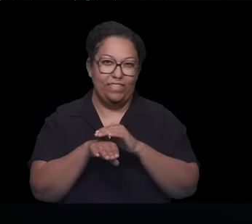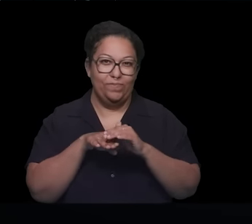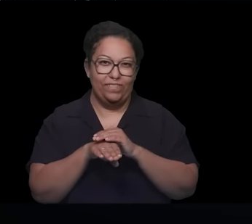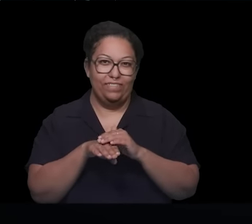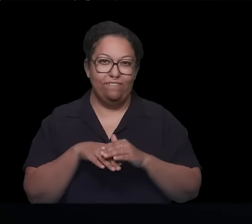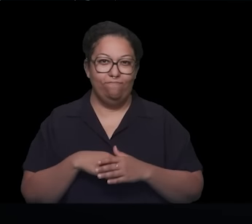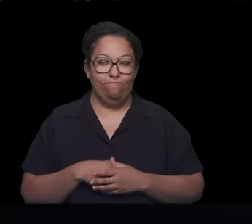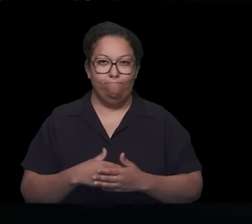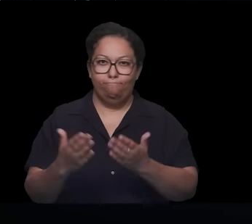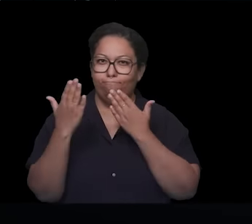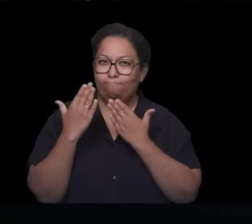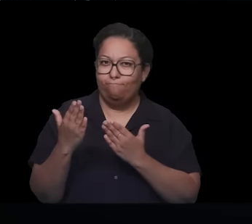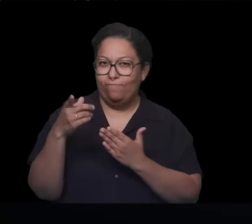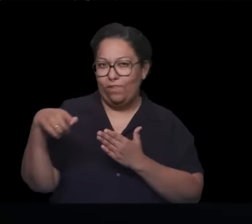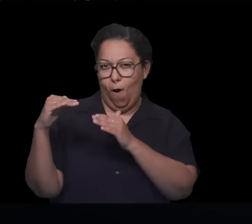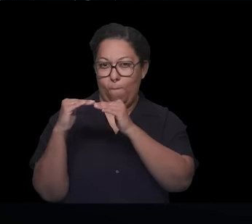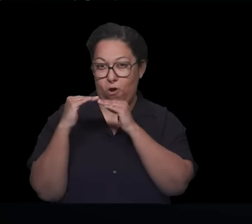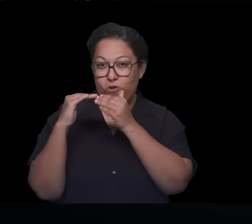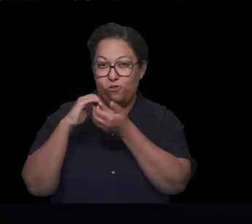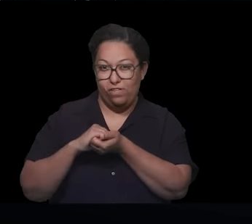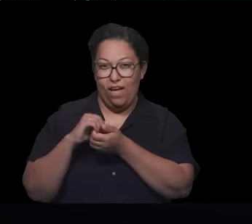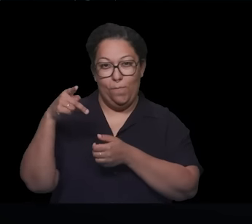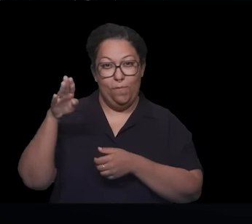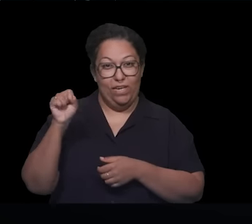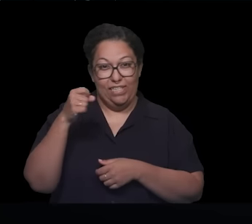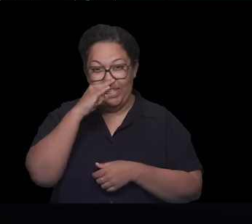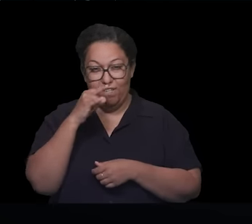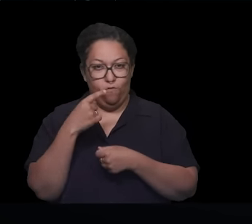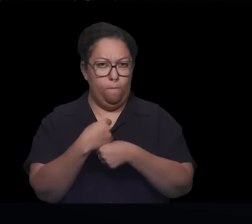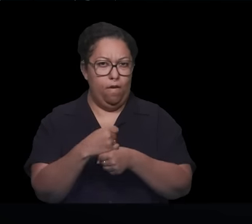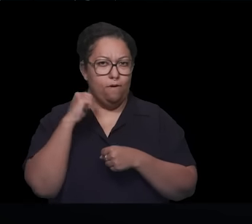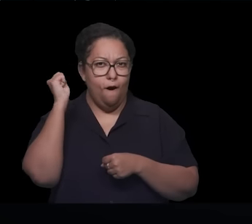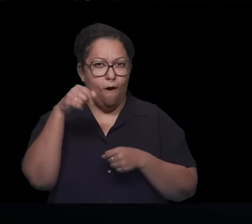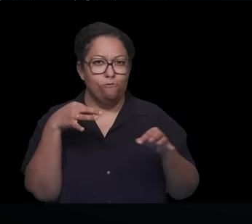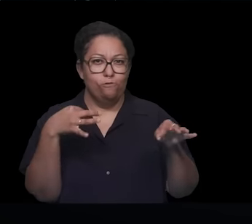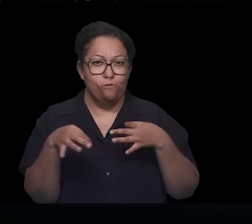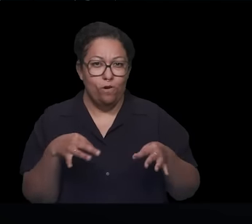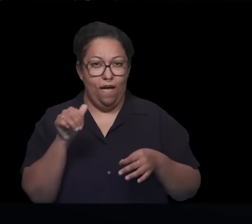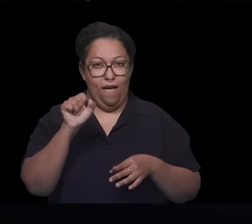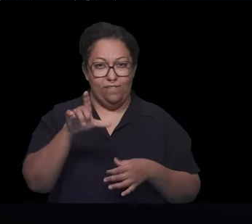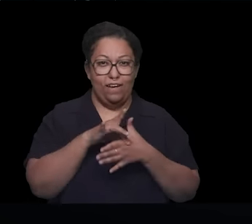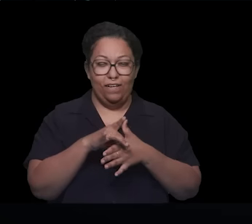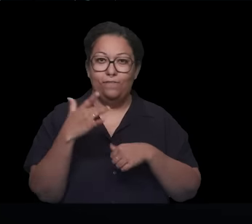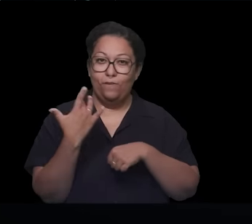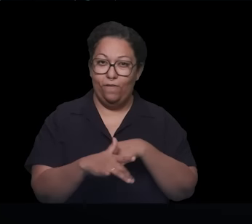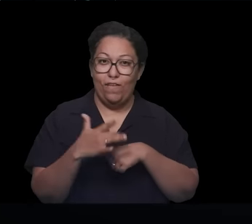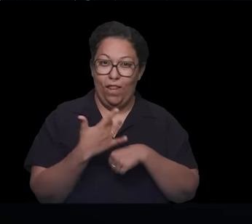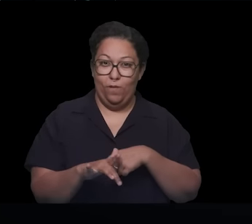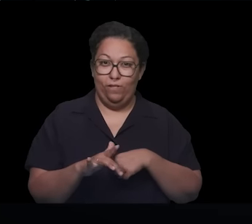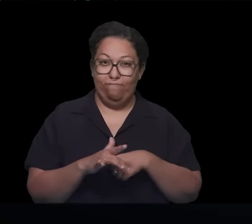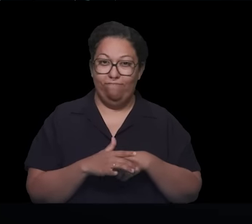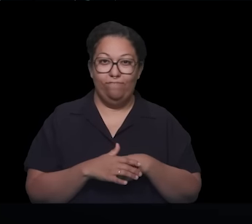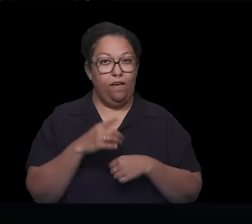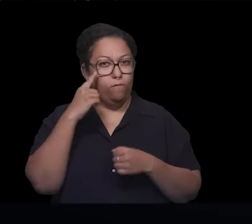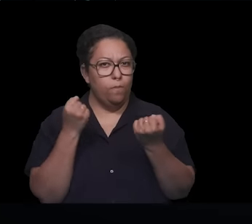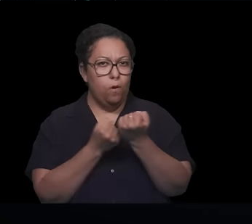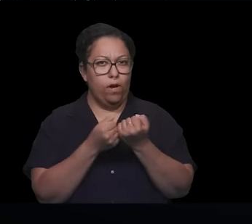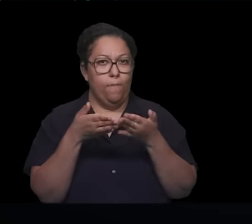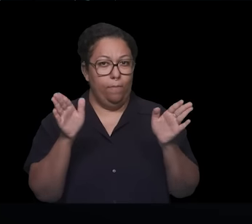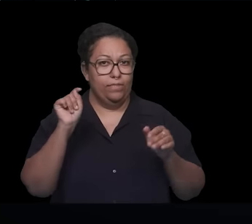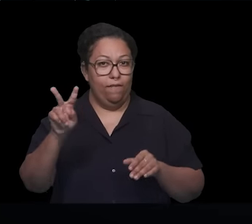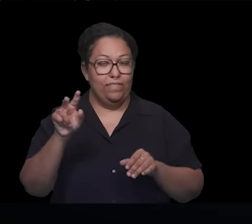accessible. I'd like to thank our partners at PBS Kids for making audio description and ASL content available and